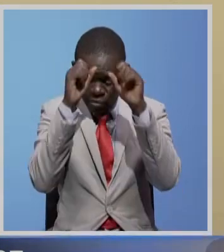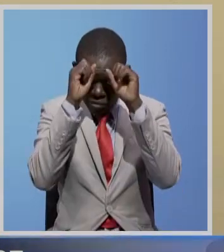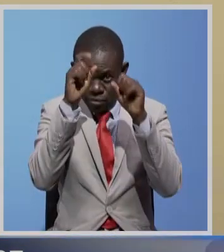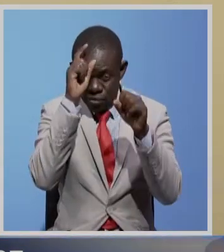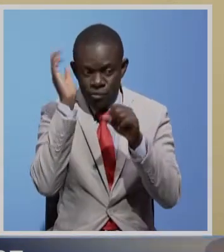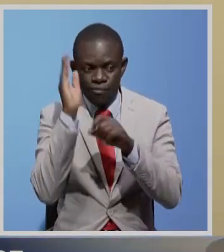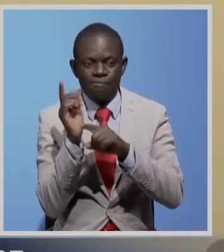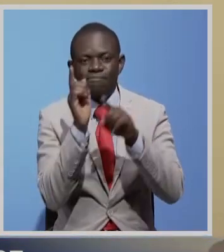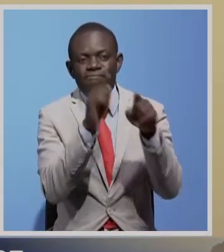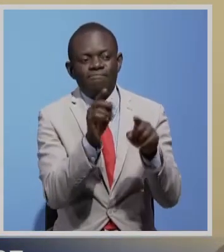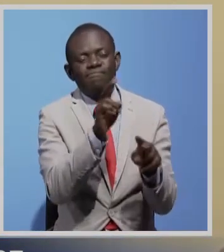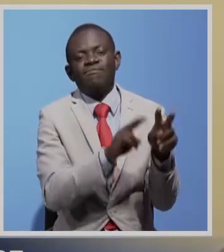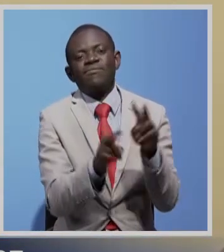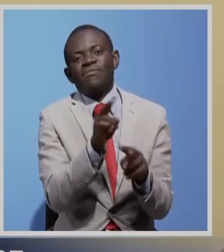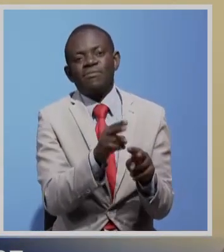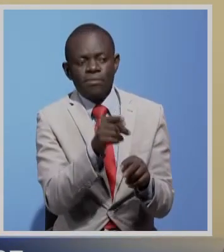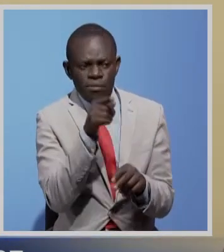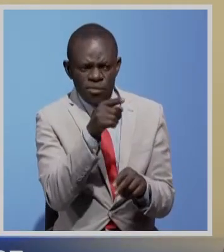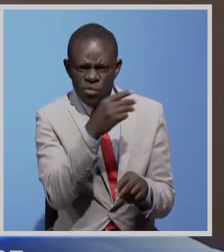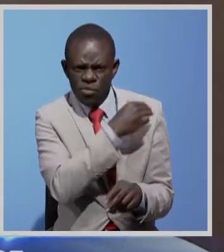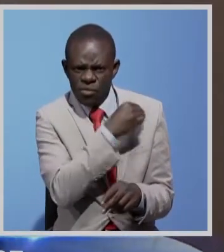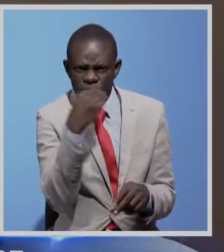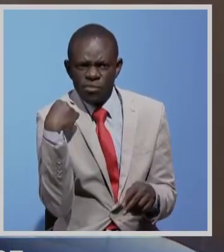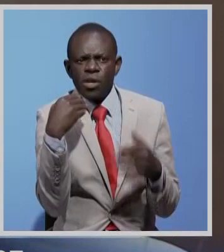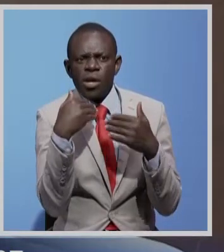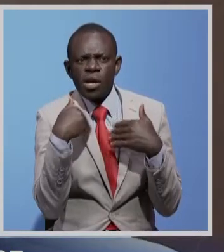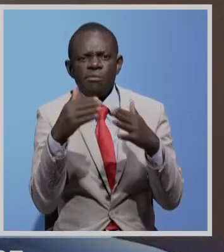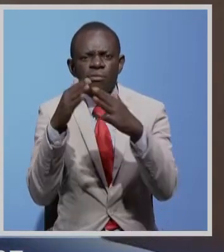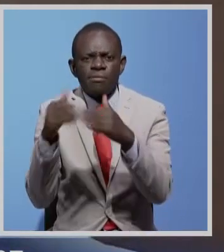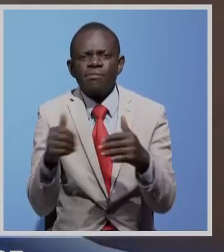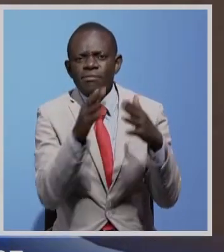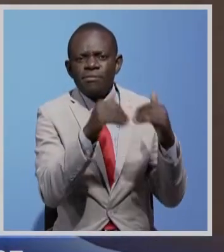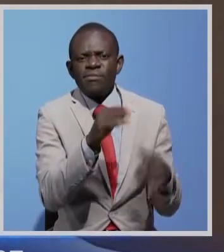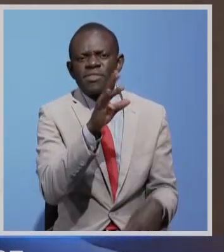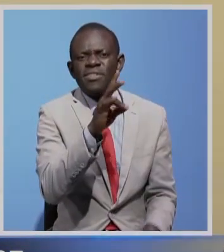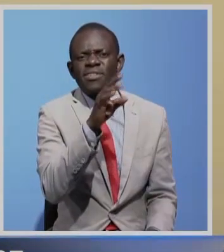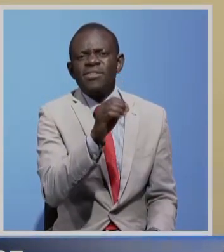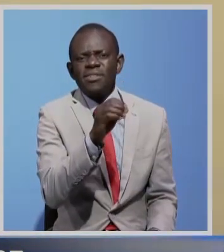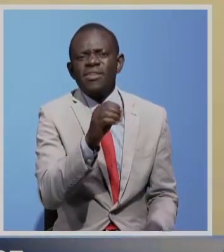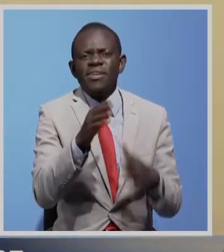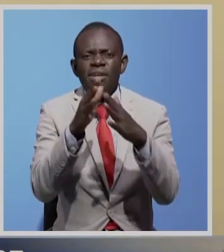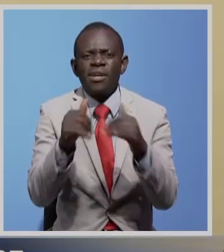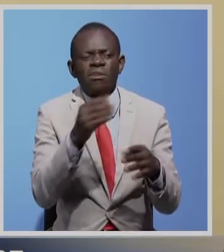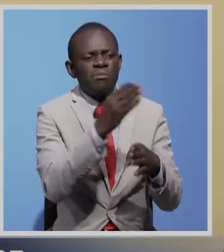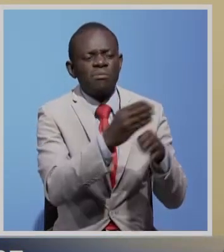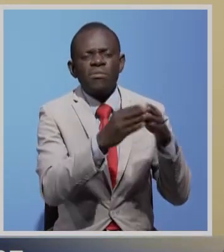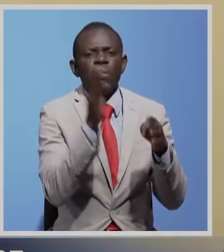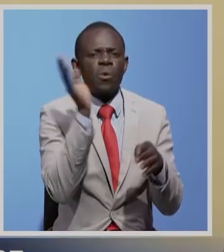over 70 housing units which were constructed for the Zambia Correctional